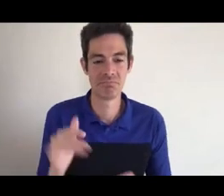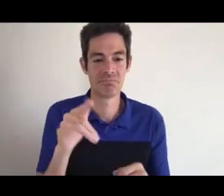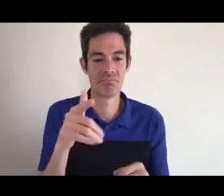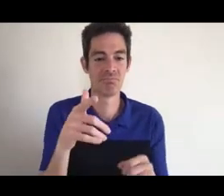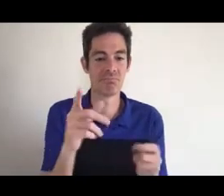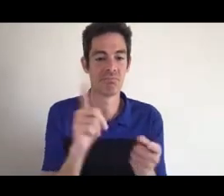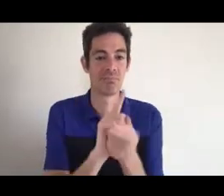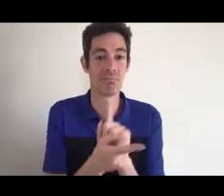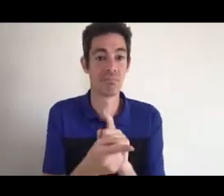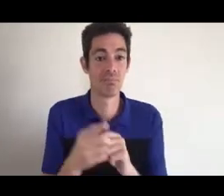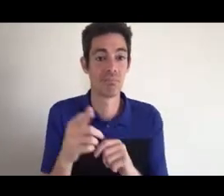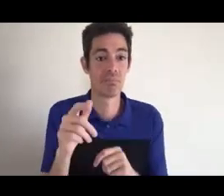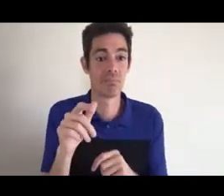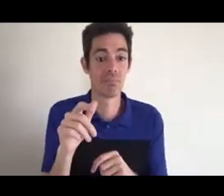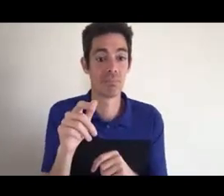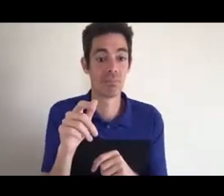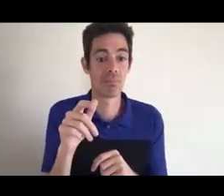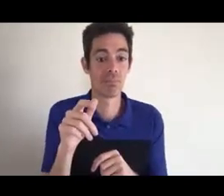look.